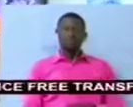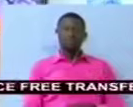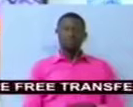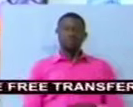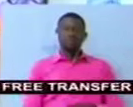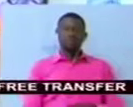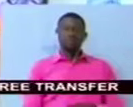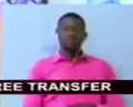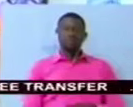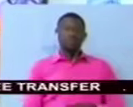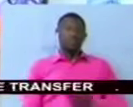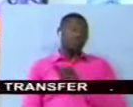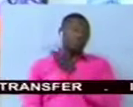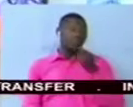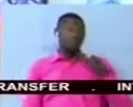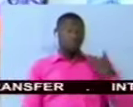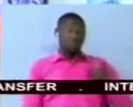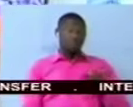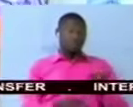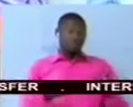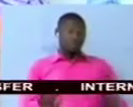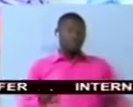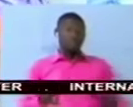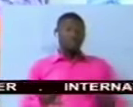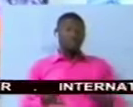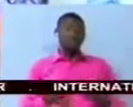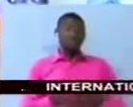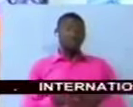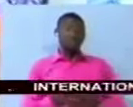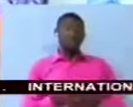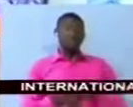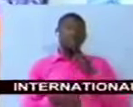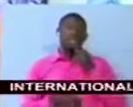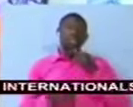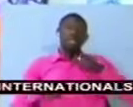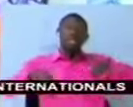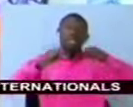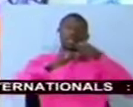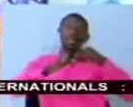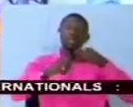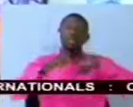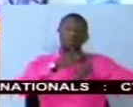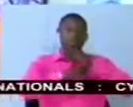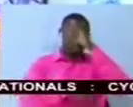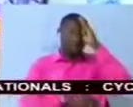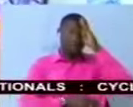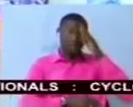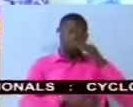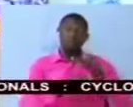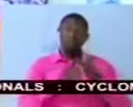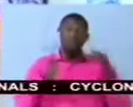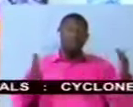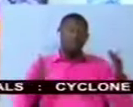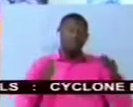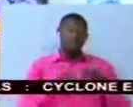Exactly. And those people today, no matter how big Bore Uleng is,